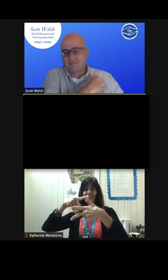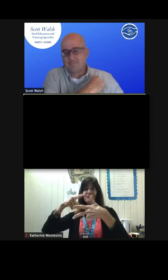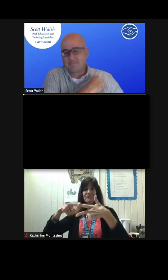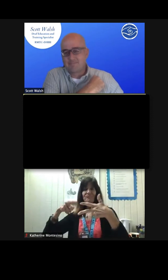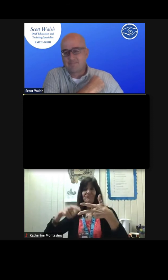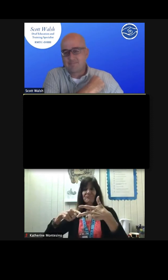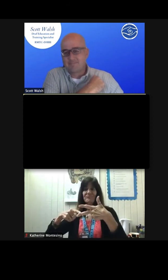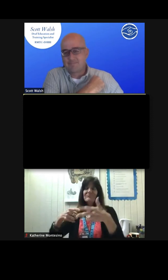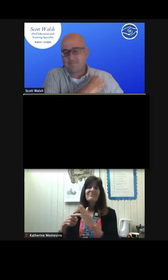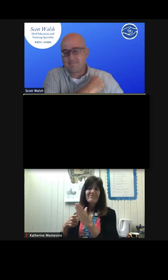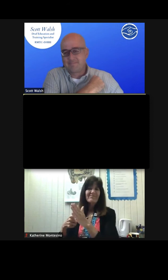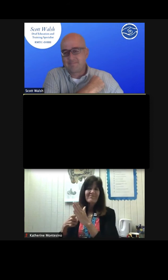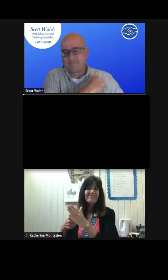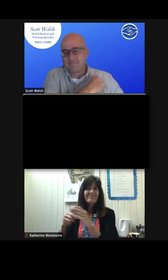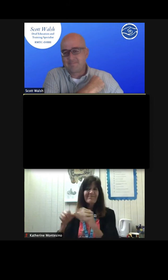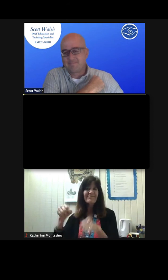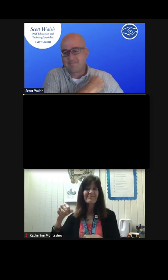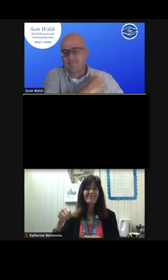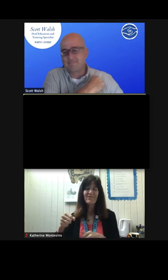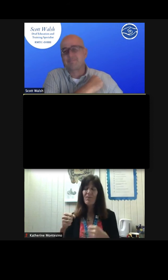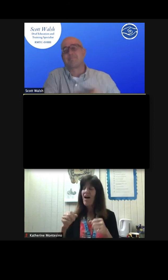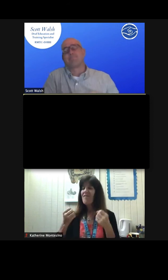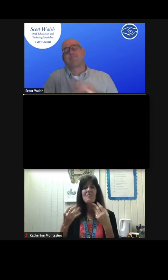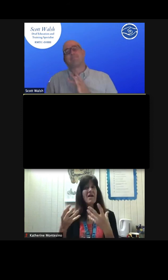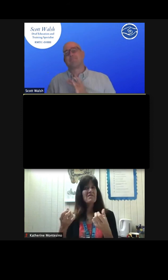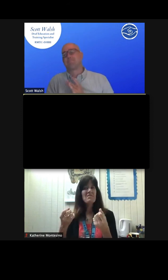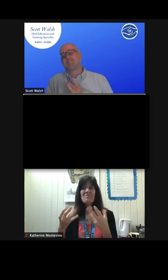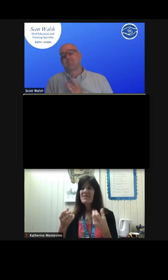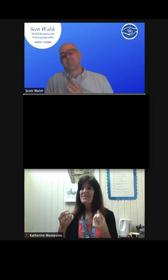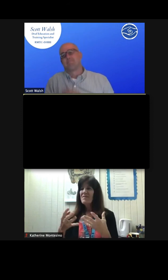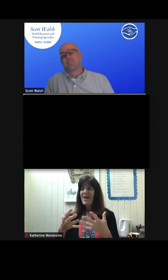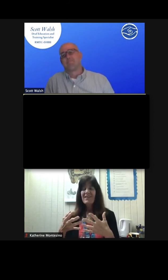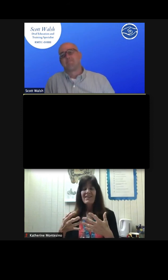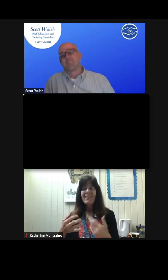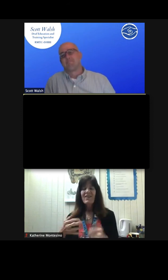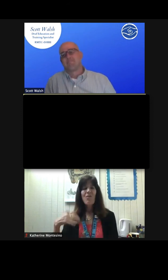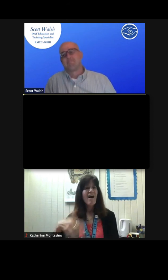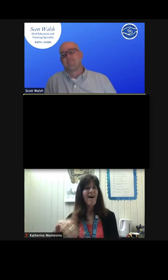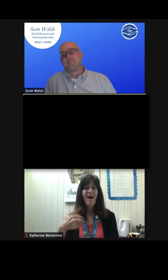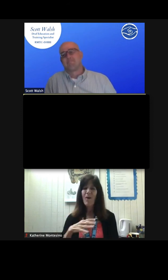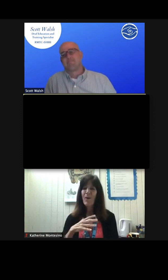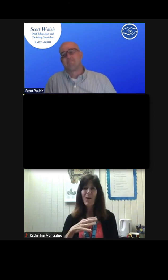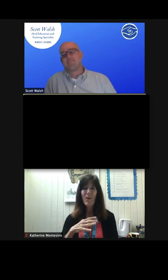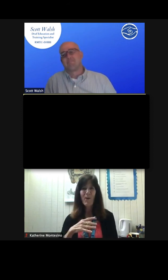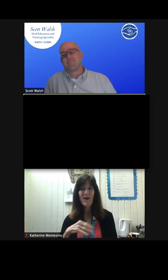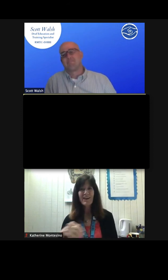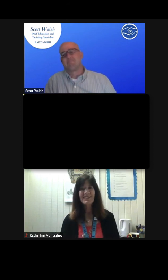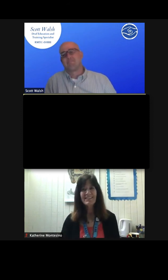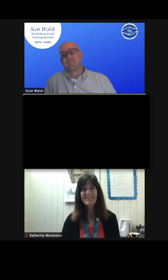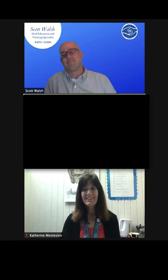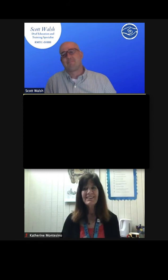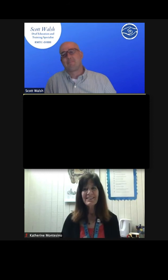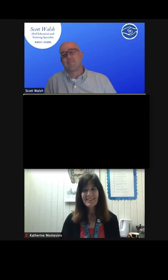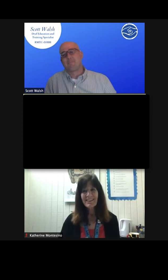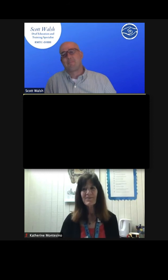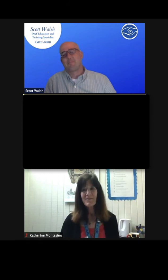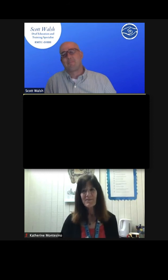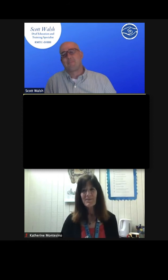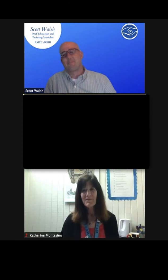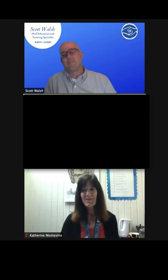So I just tutor those three children right now. And I'm a role model to them. But oh, there's so many. It's been great.